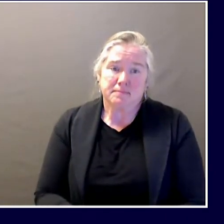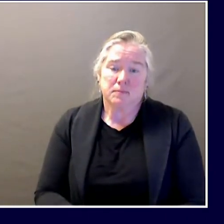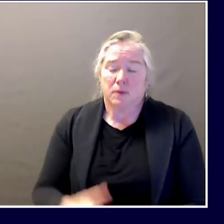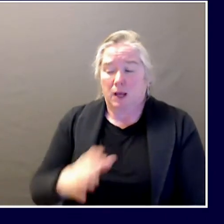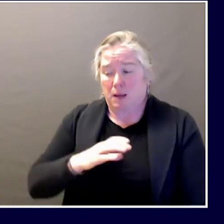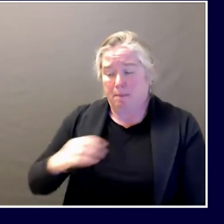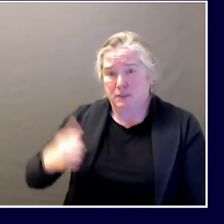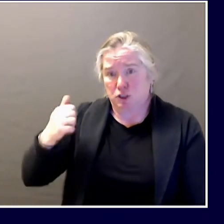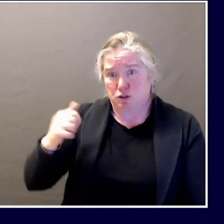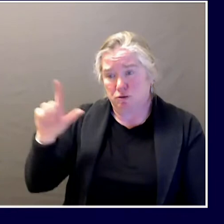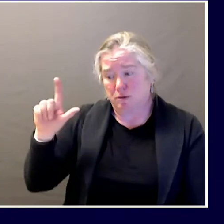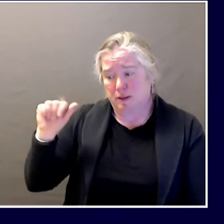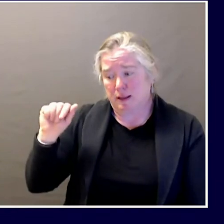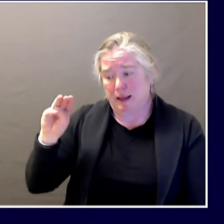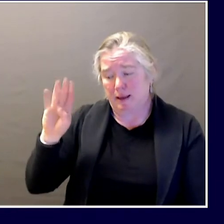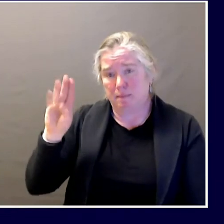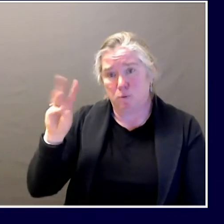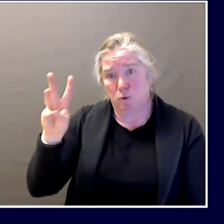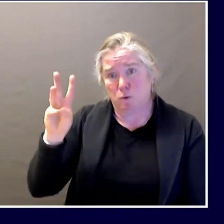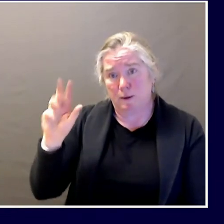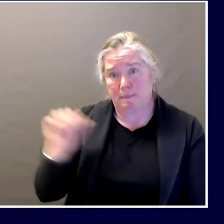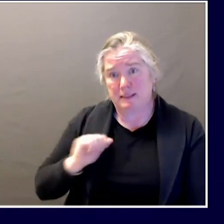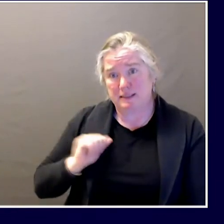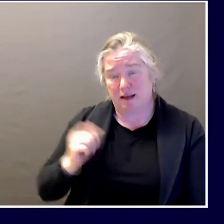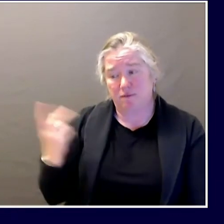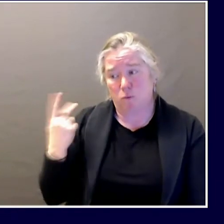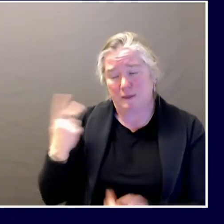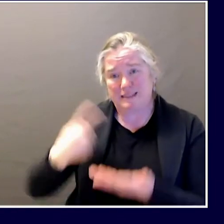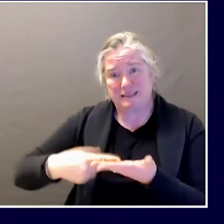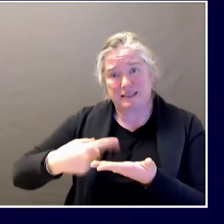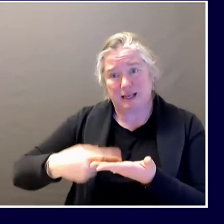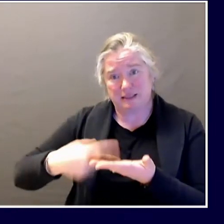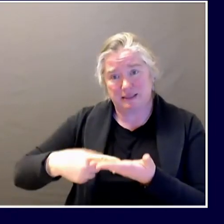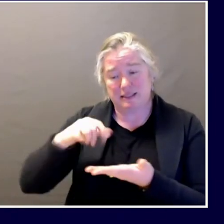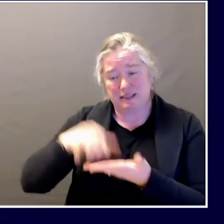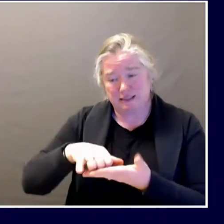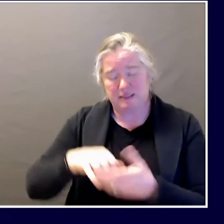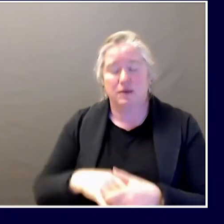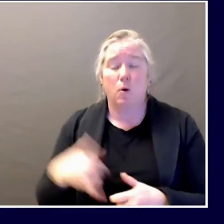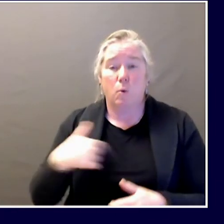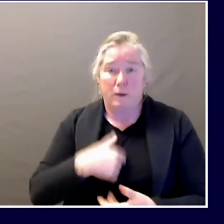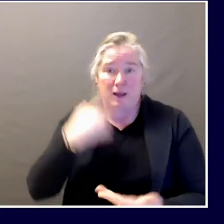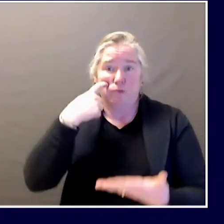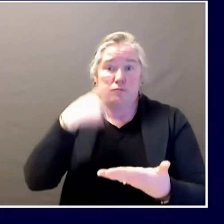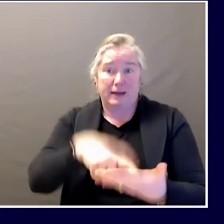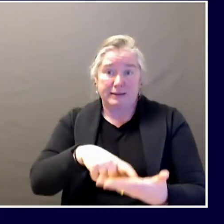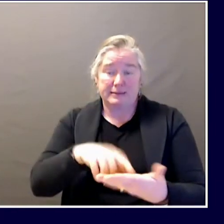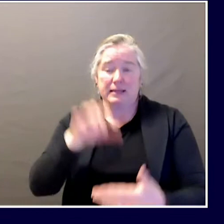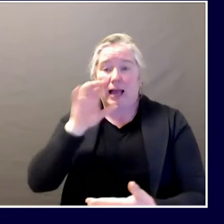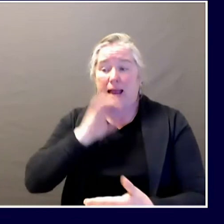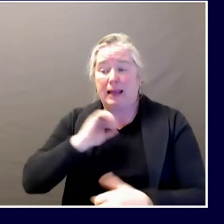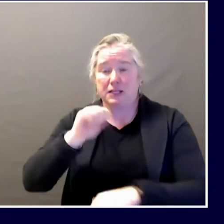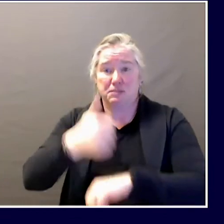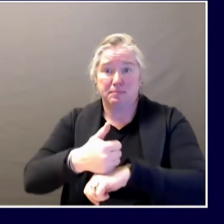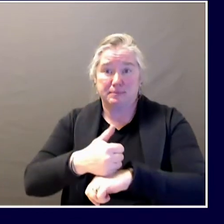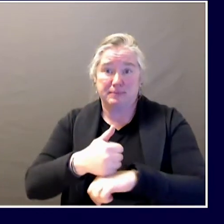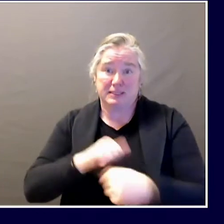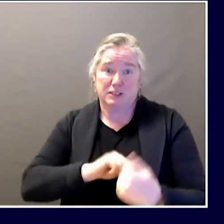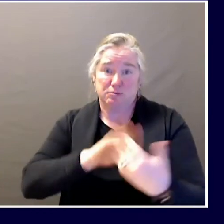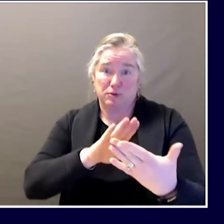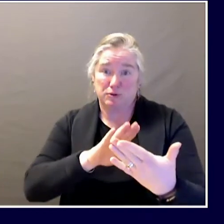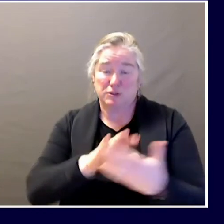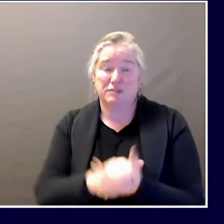We are fully aware that the age-based approach means that some folks, like